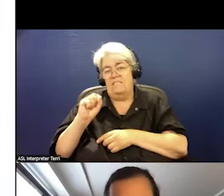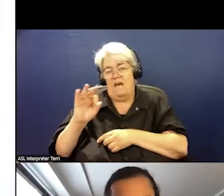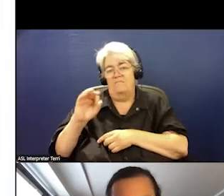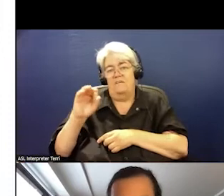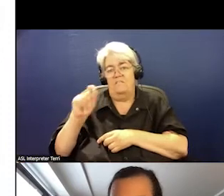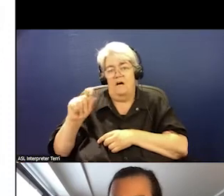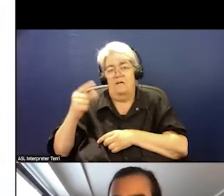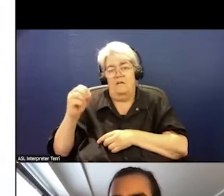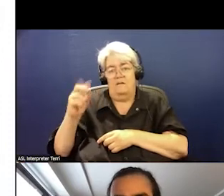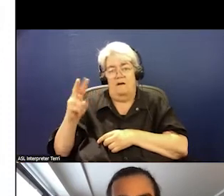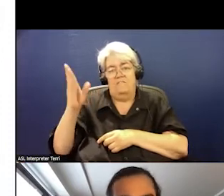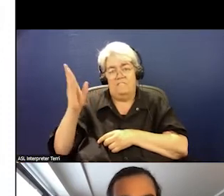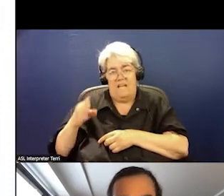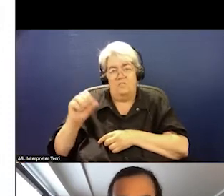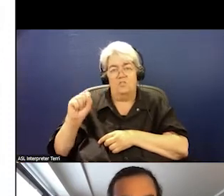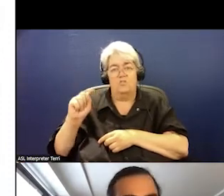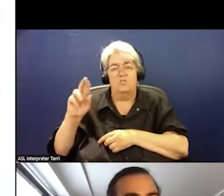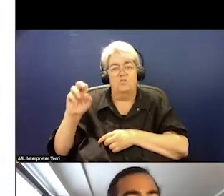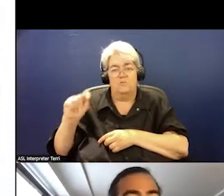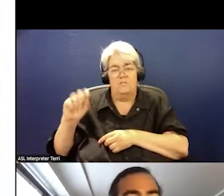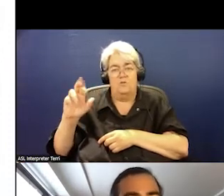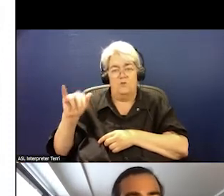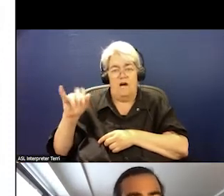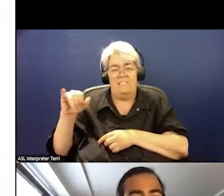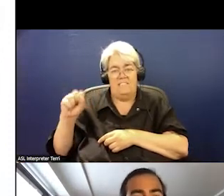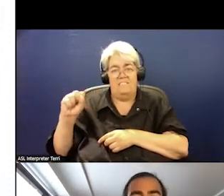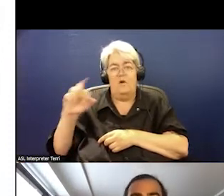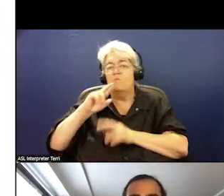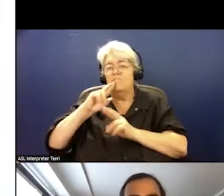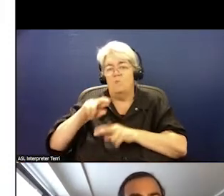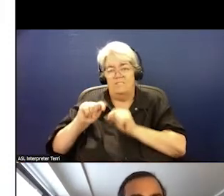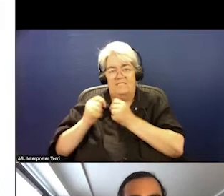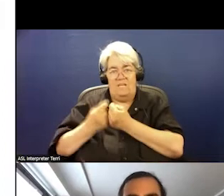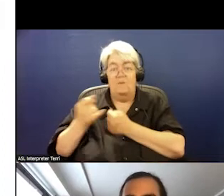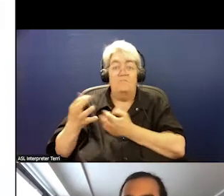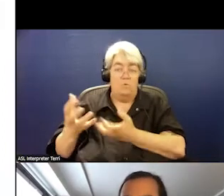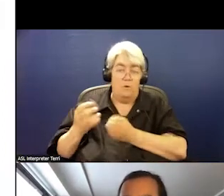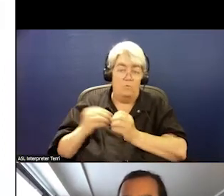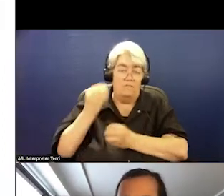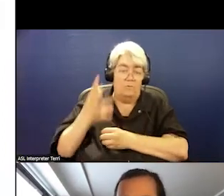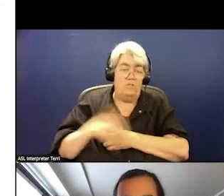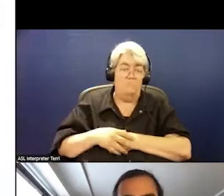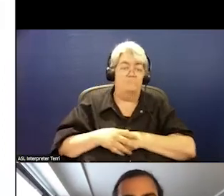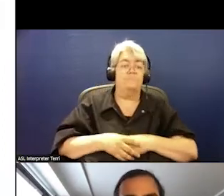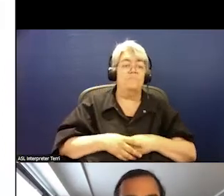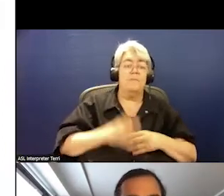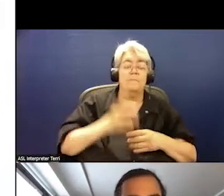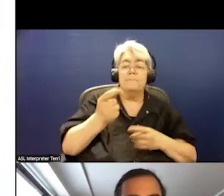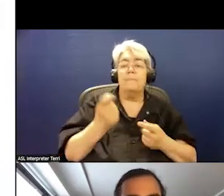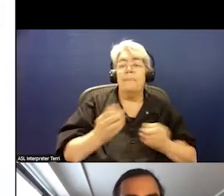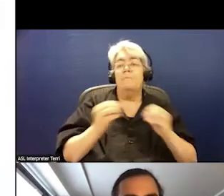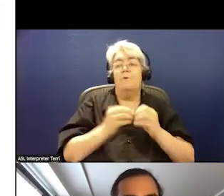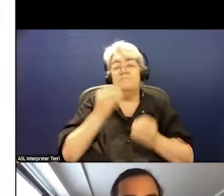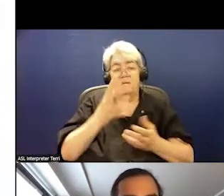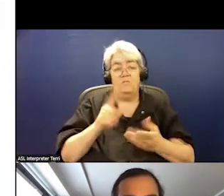sf.gov/Street Crisis Response Team, if you want more information. On to the next slide, just a little more about the population that this team is serving.